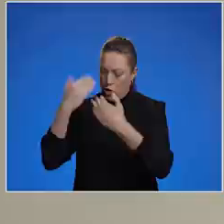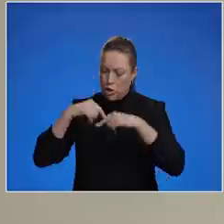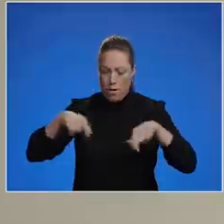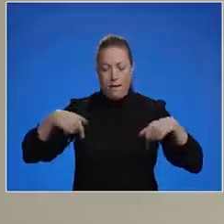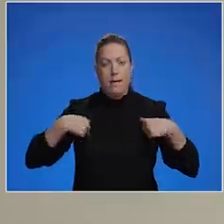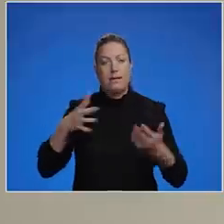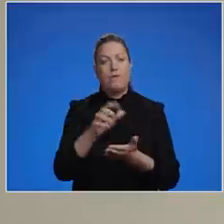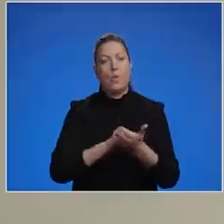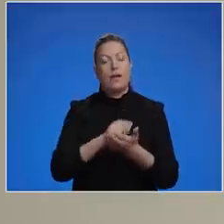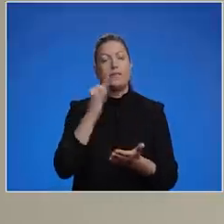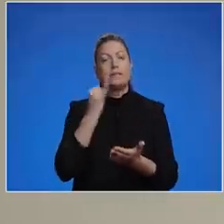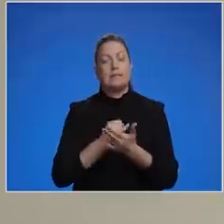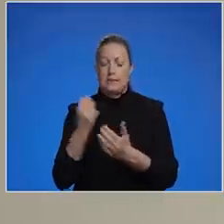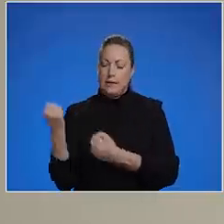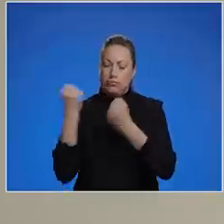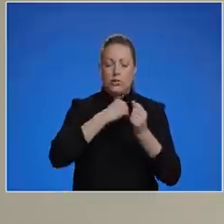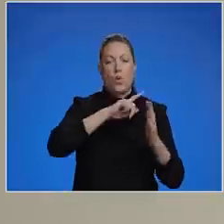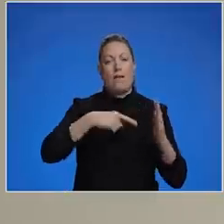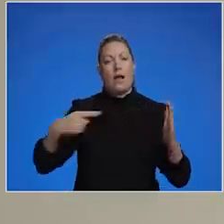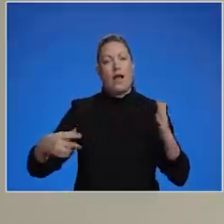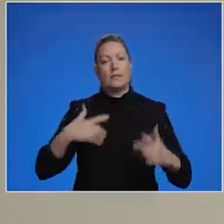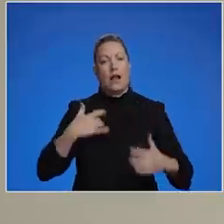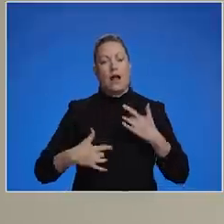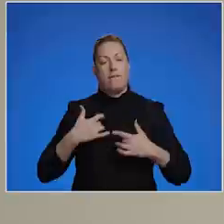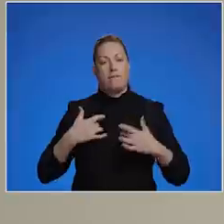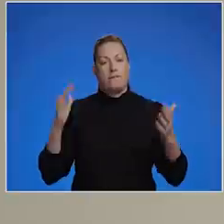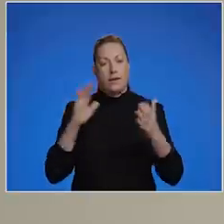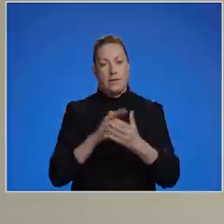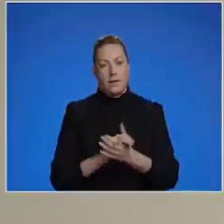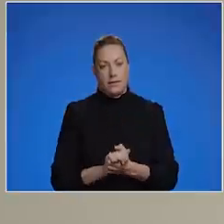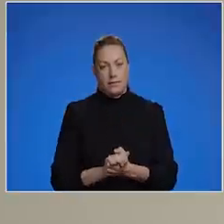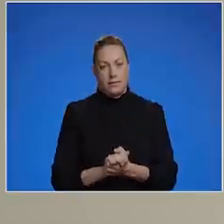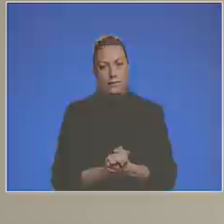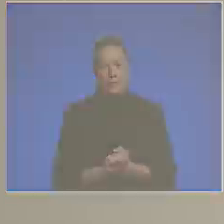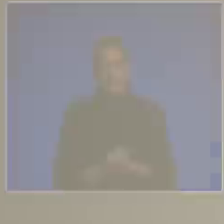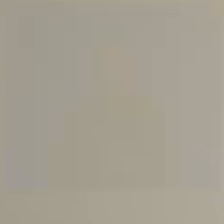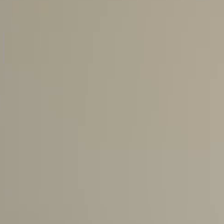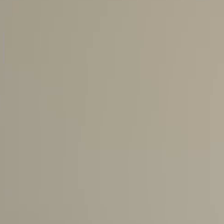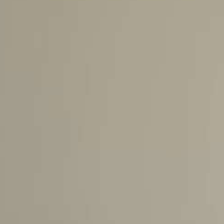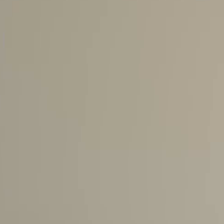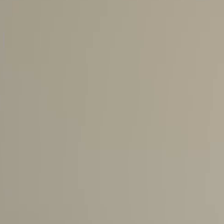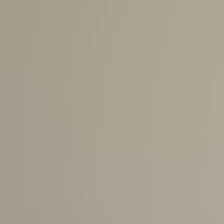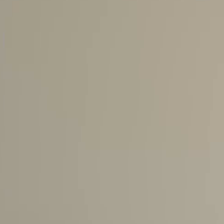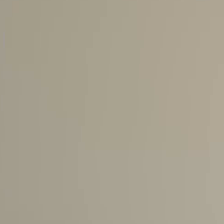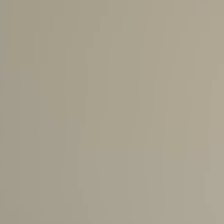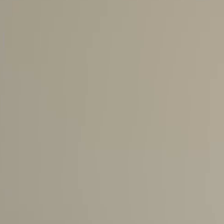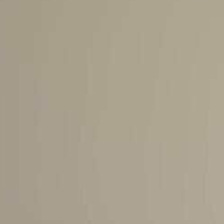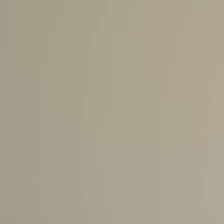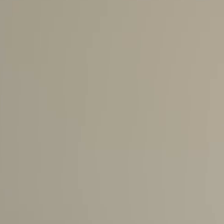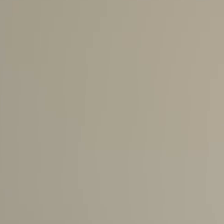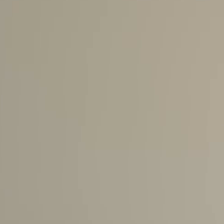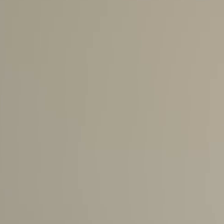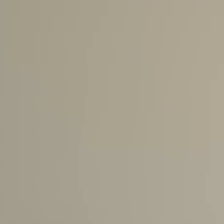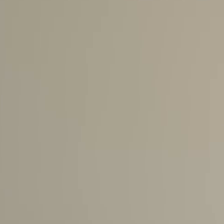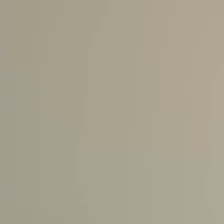our sins, and bring us to everlasting life. Amen. Glory to God in the highest. And on earth